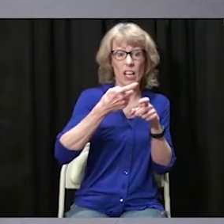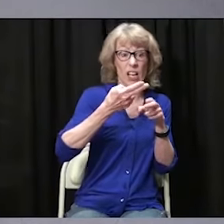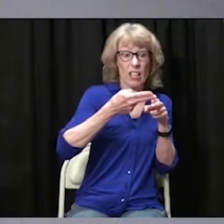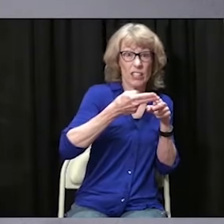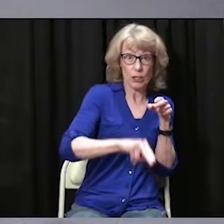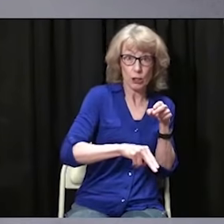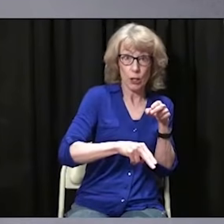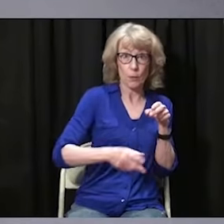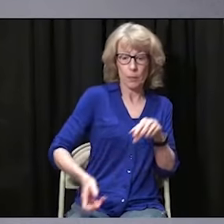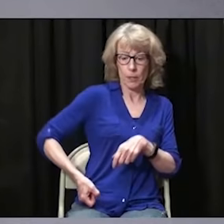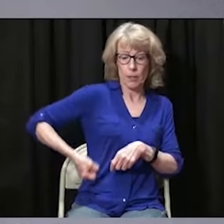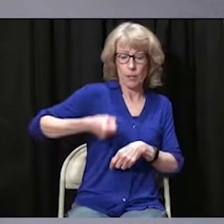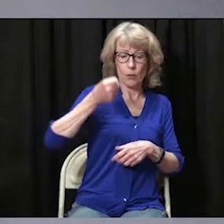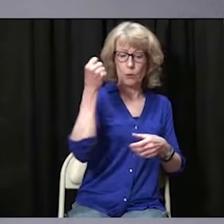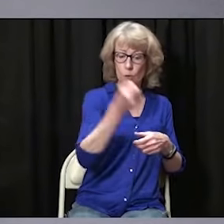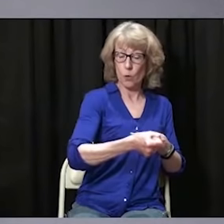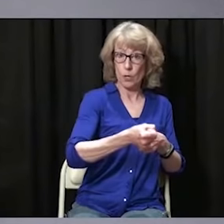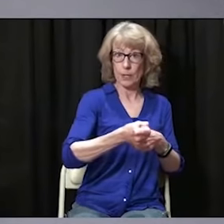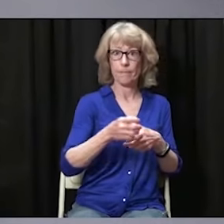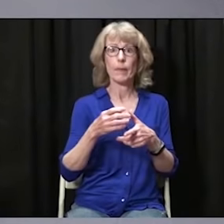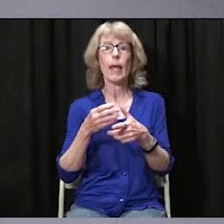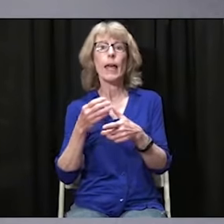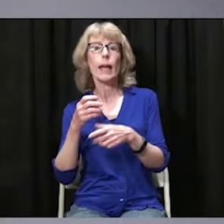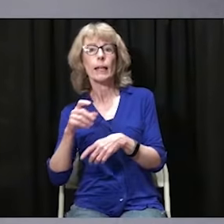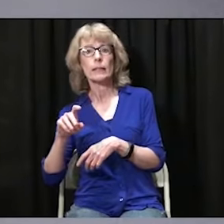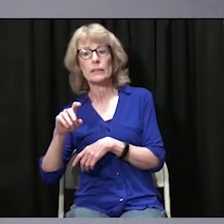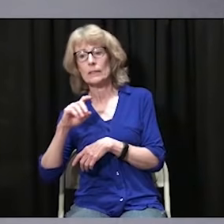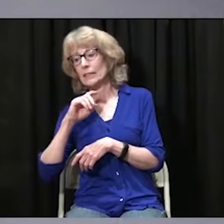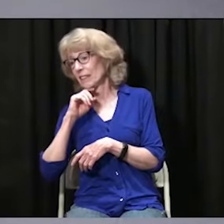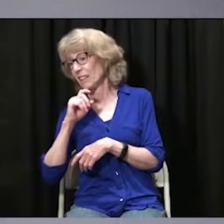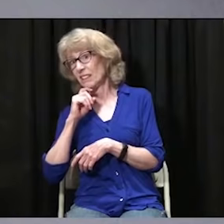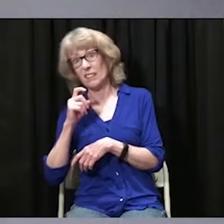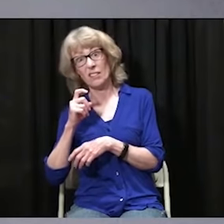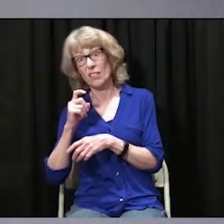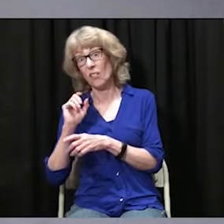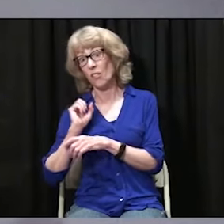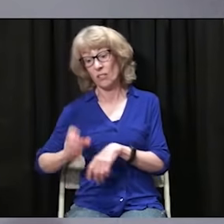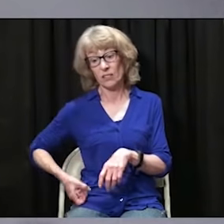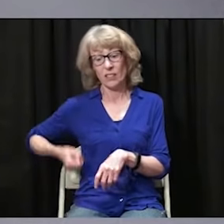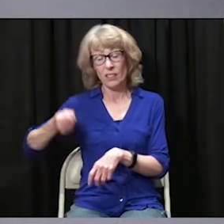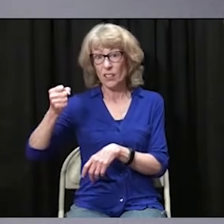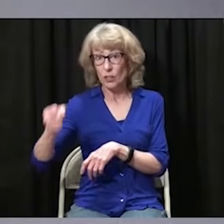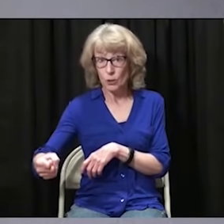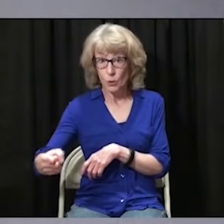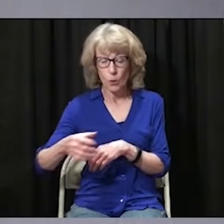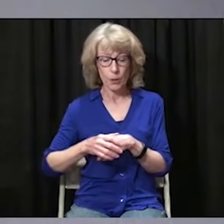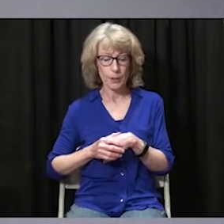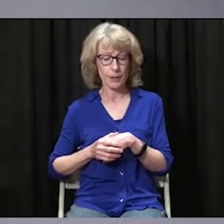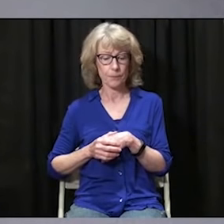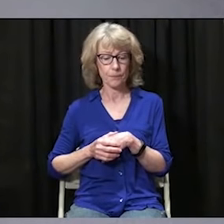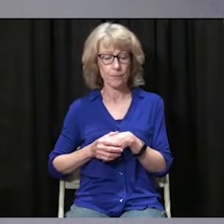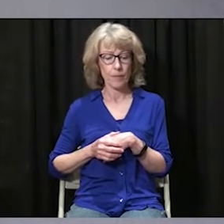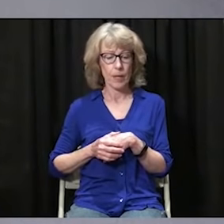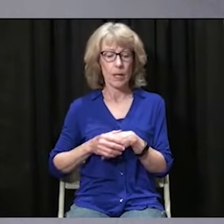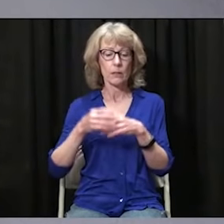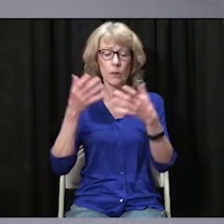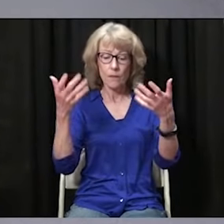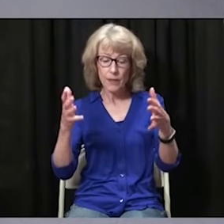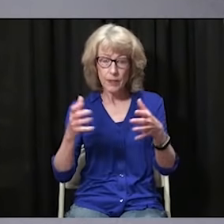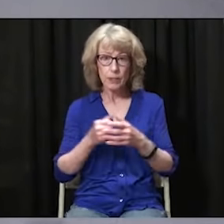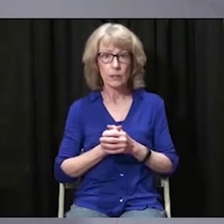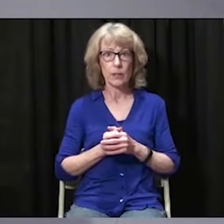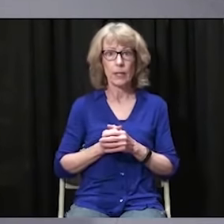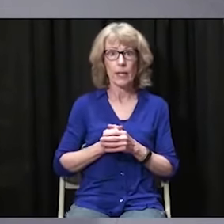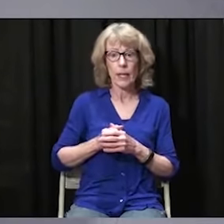sliced my left hand, one of the dumbest things I've ever done. I was like, what is wrong with me? I just cut myself with a